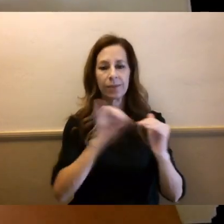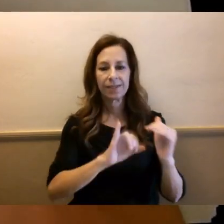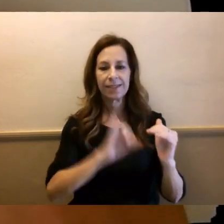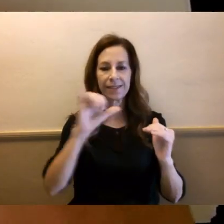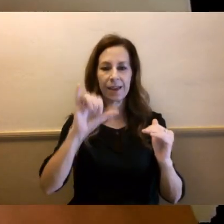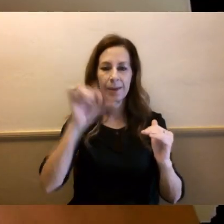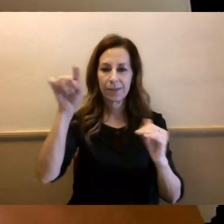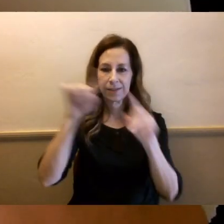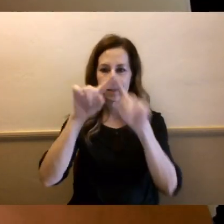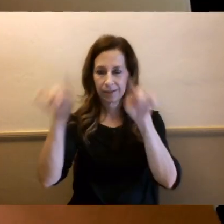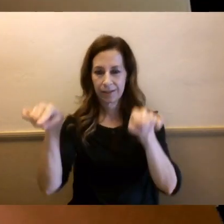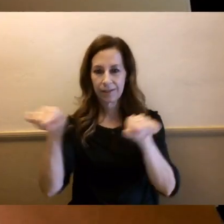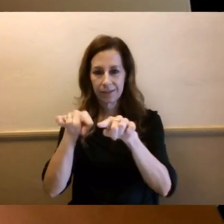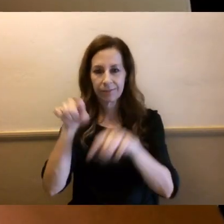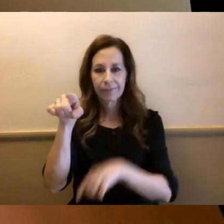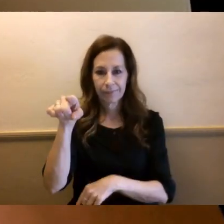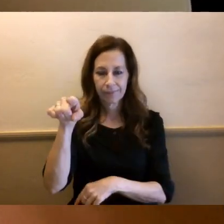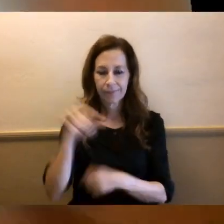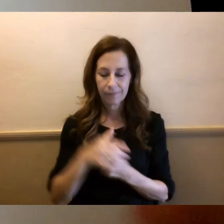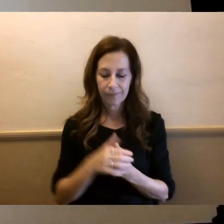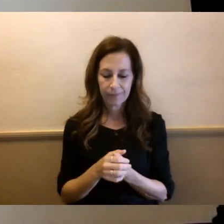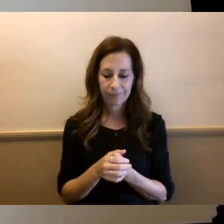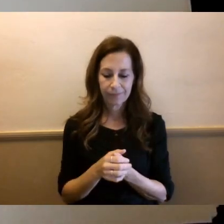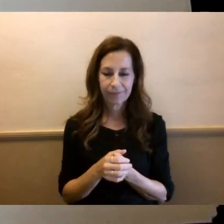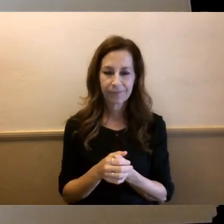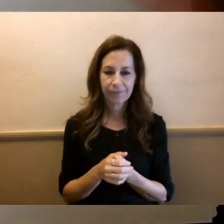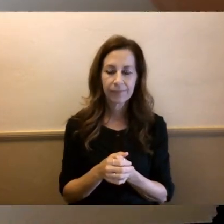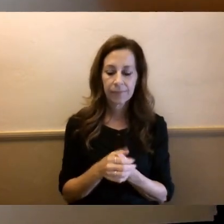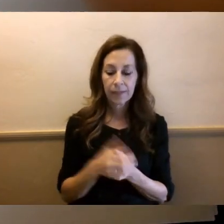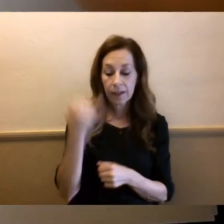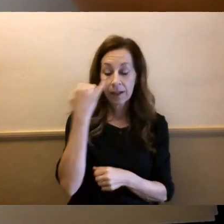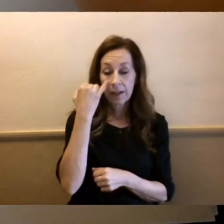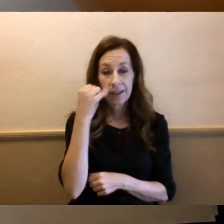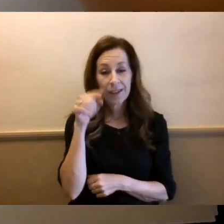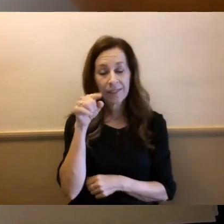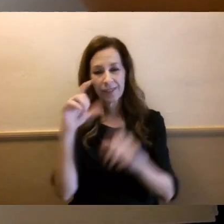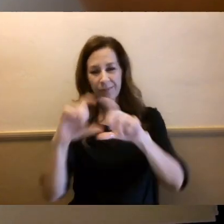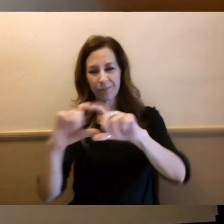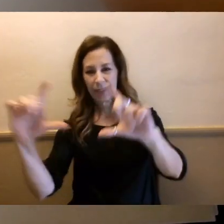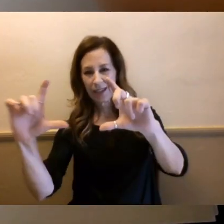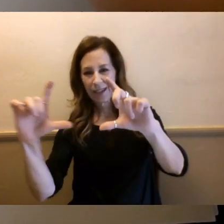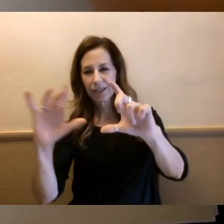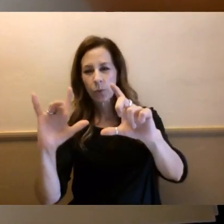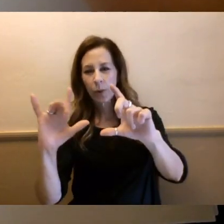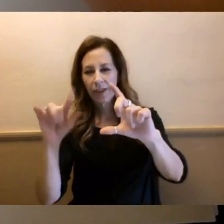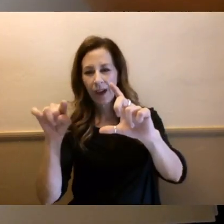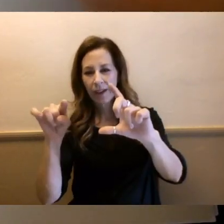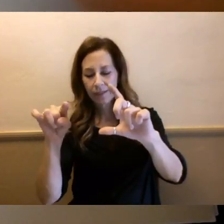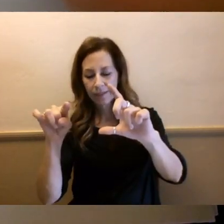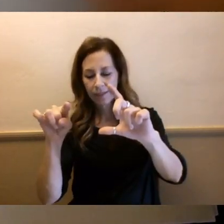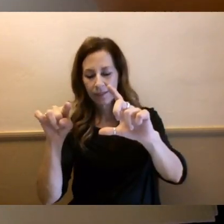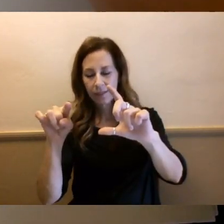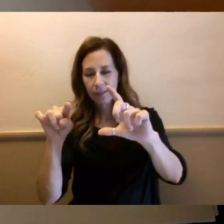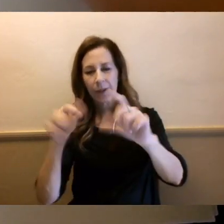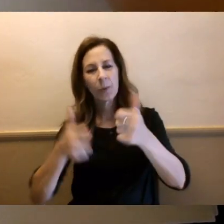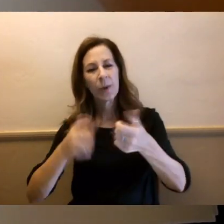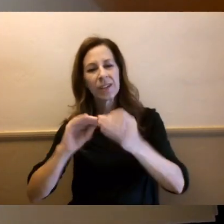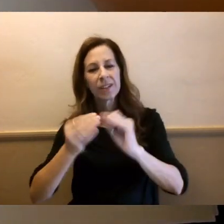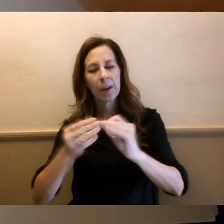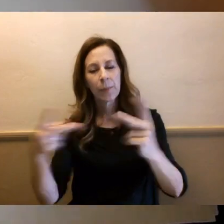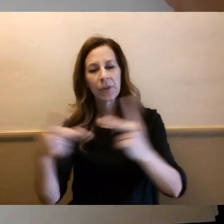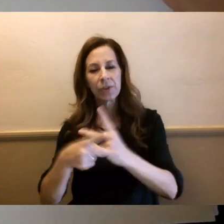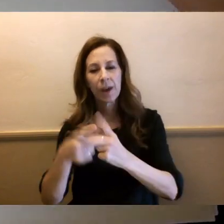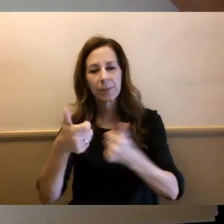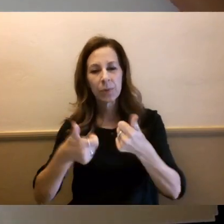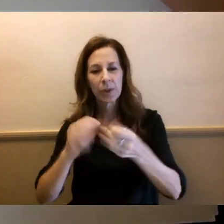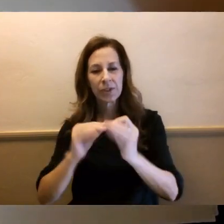add them up, it equals the sum of the larger square. And if this is 25, well, what number times what